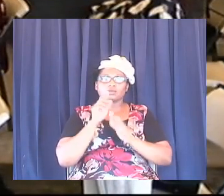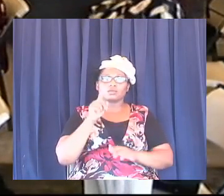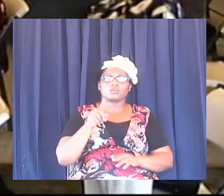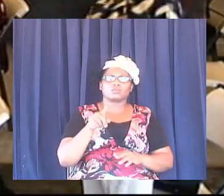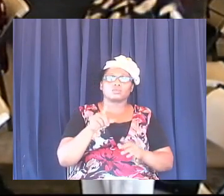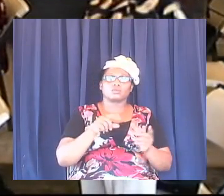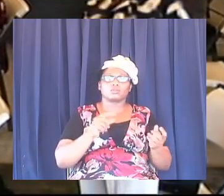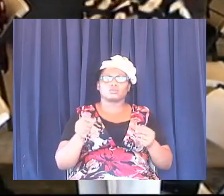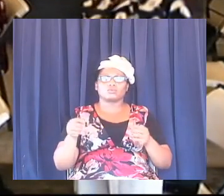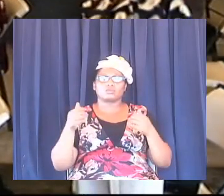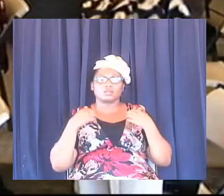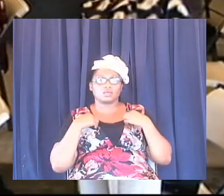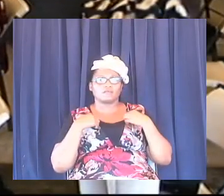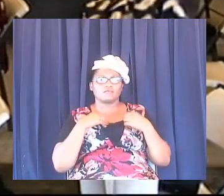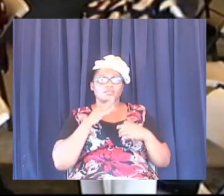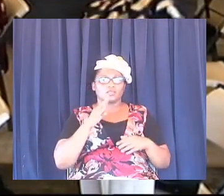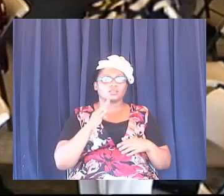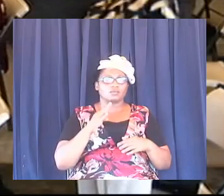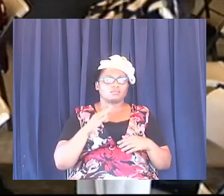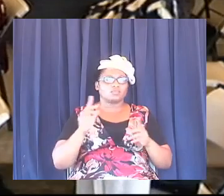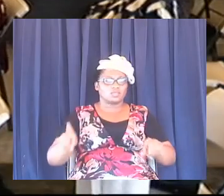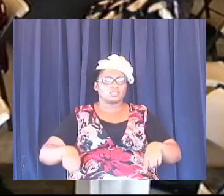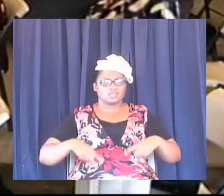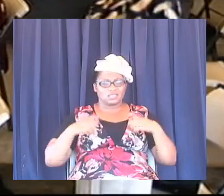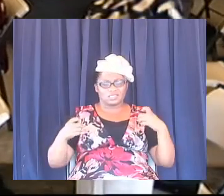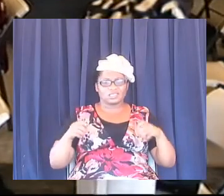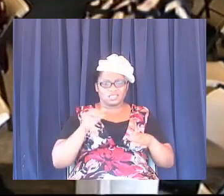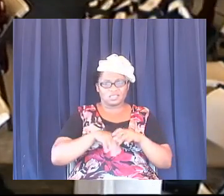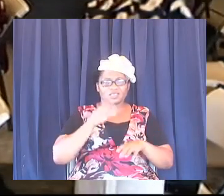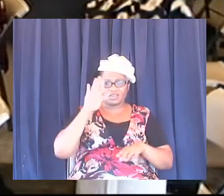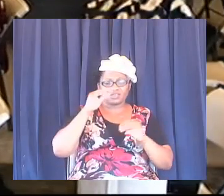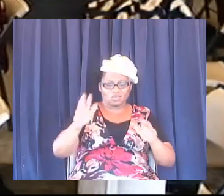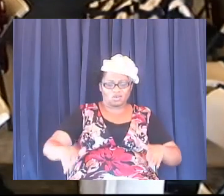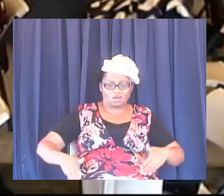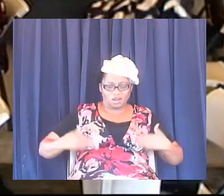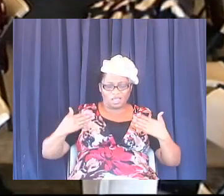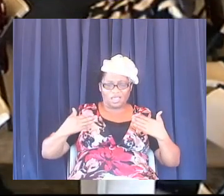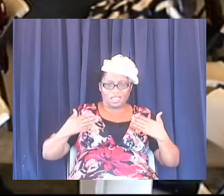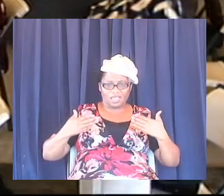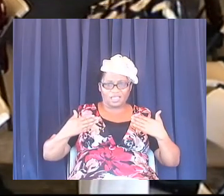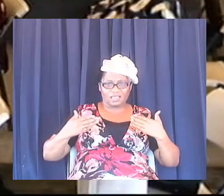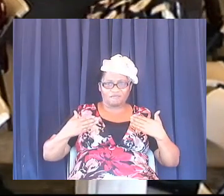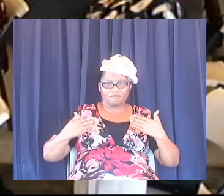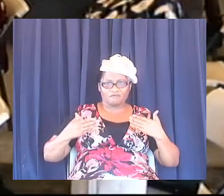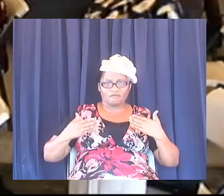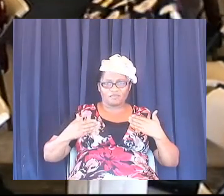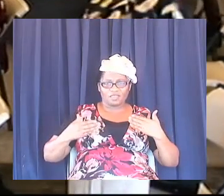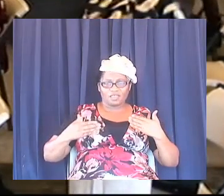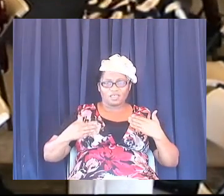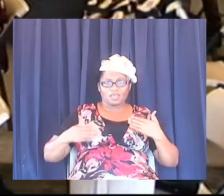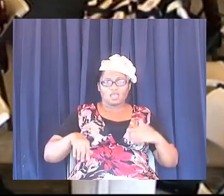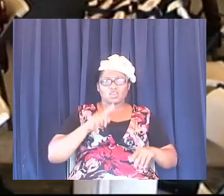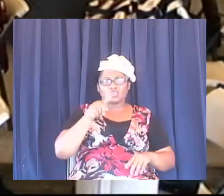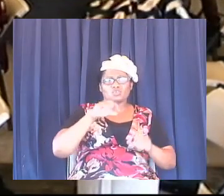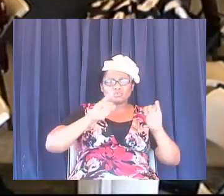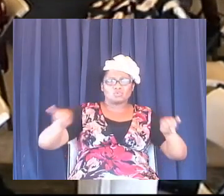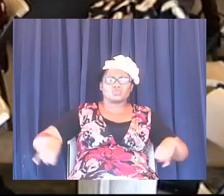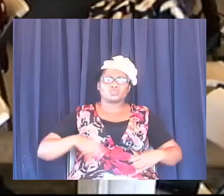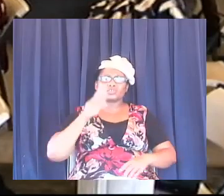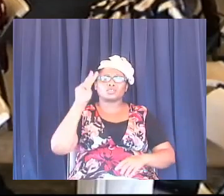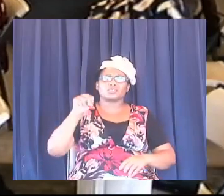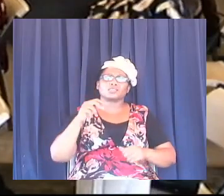you need a word of prayer. You just need to be closer drawn to God. Hallelujah. Our